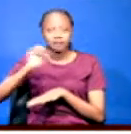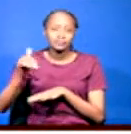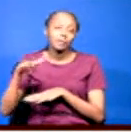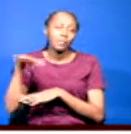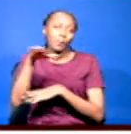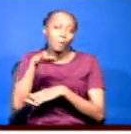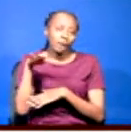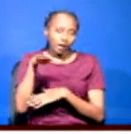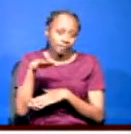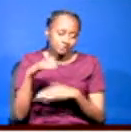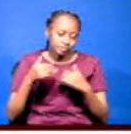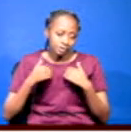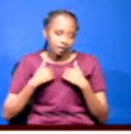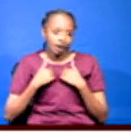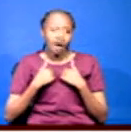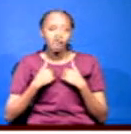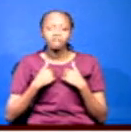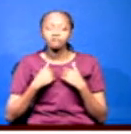Additionally,